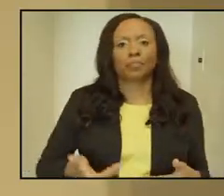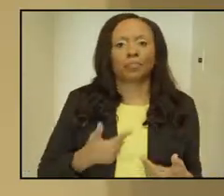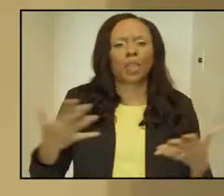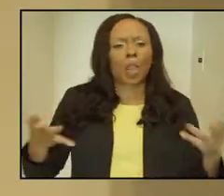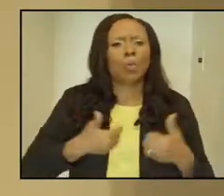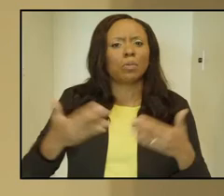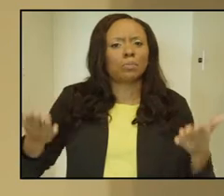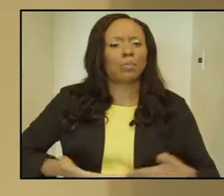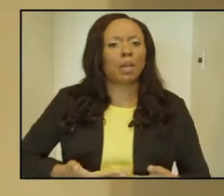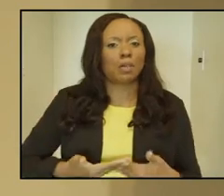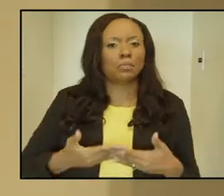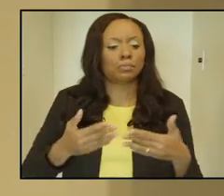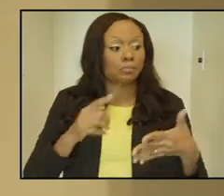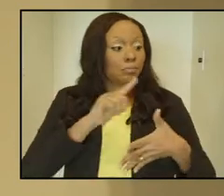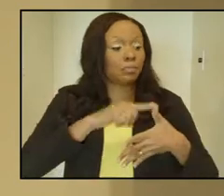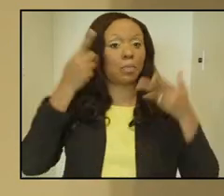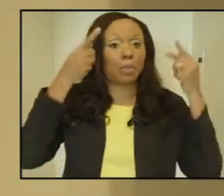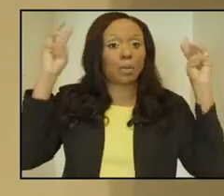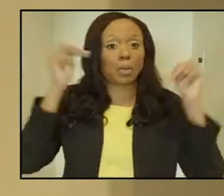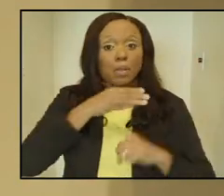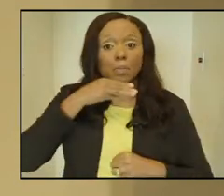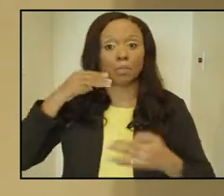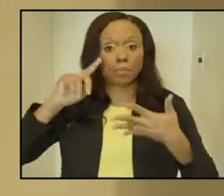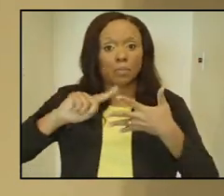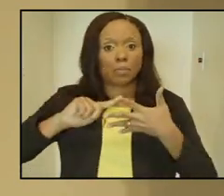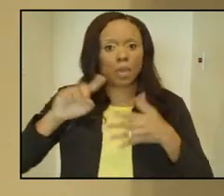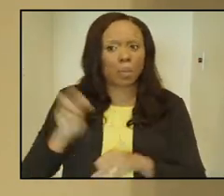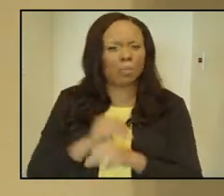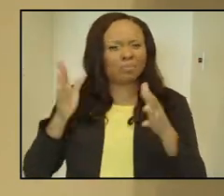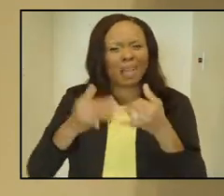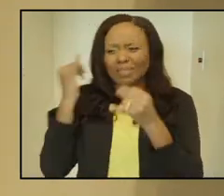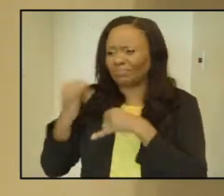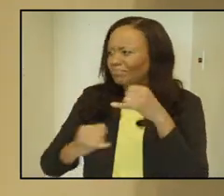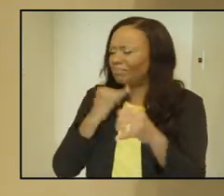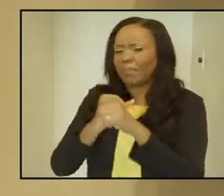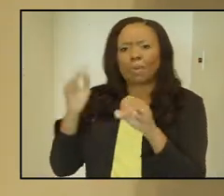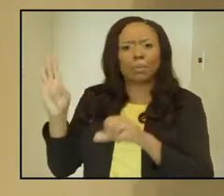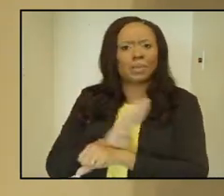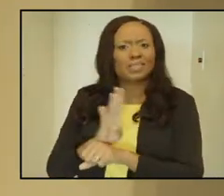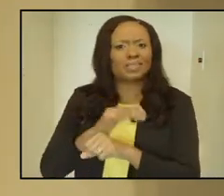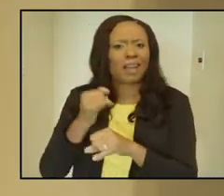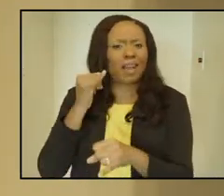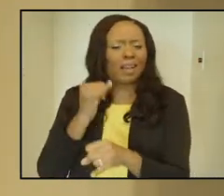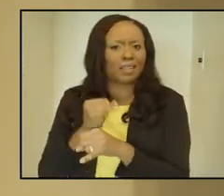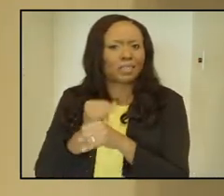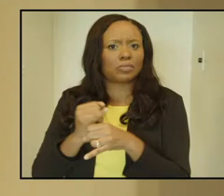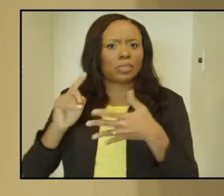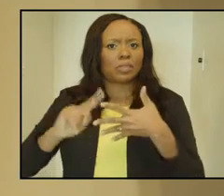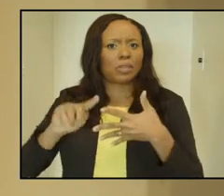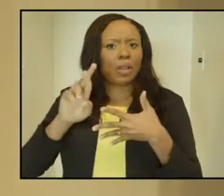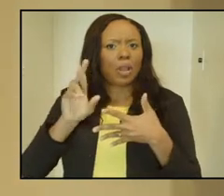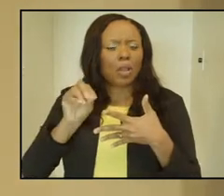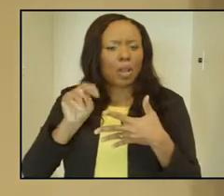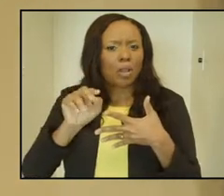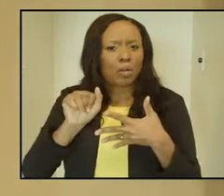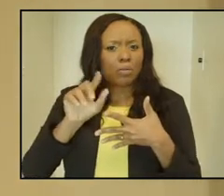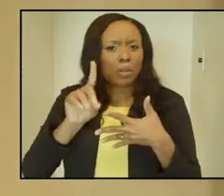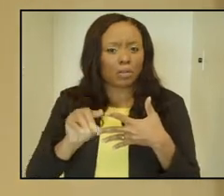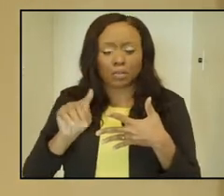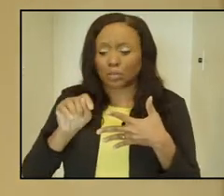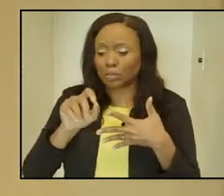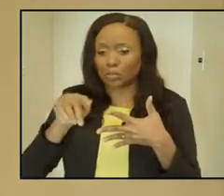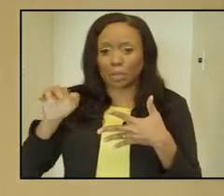Ronald Toppin, Minister of International Business and Industry, Senator,